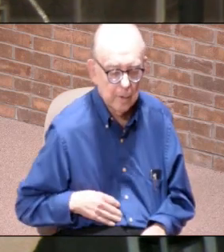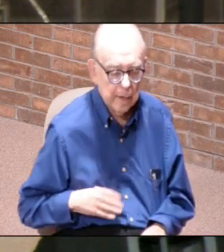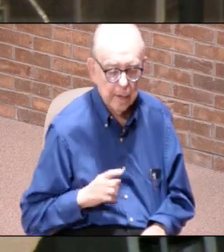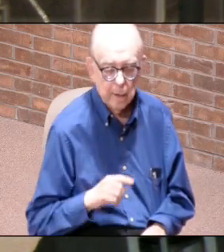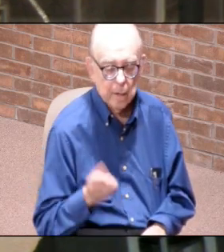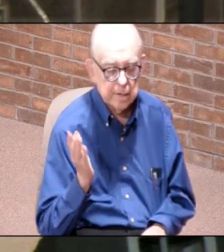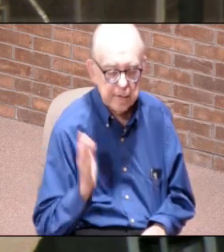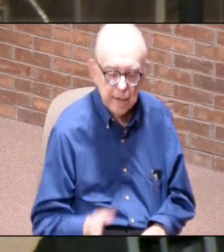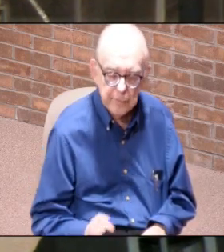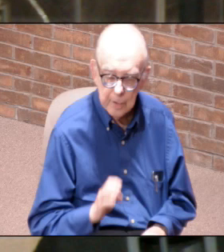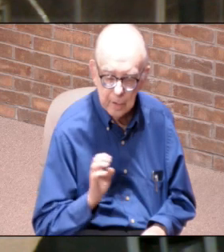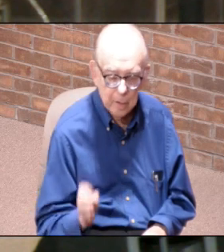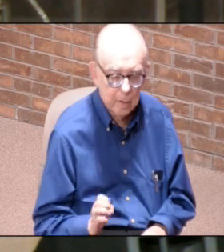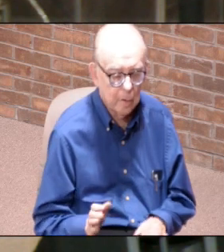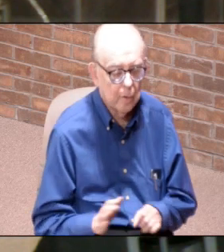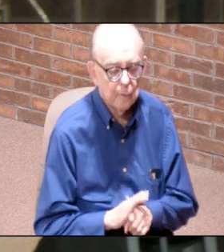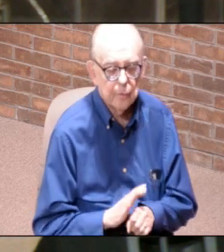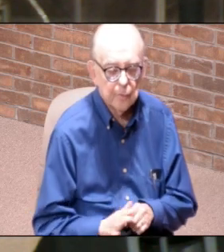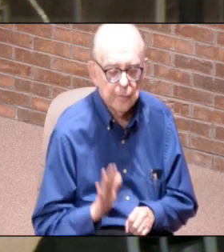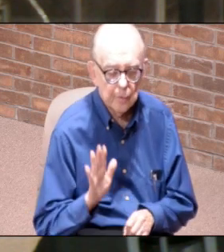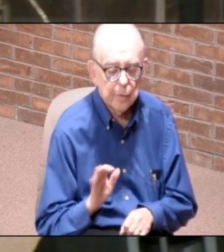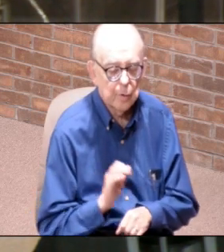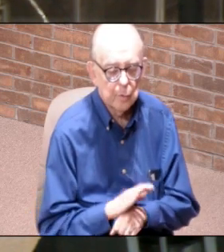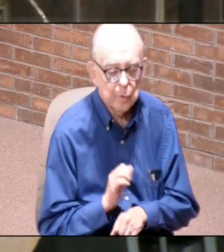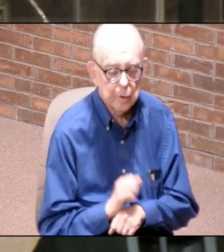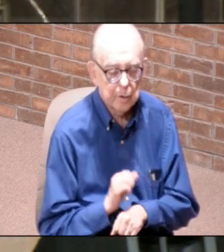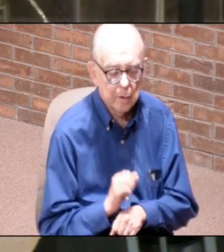never, ever fulfilled their mission.